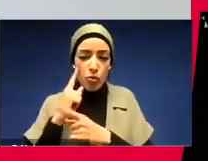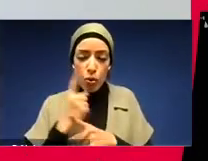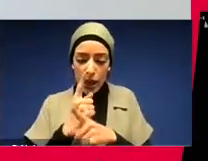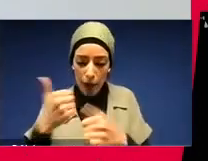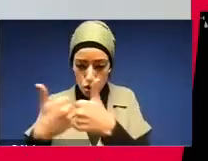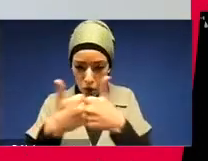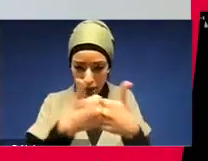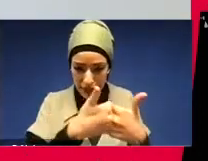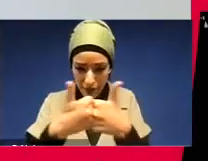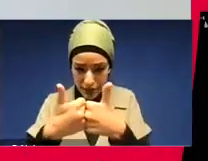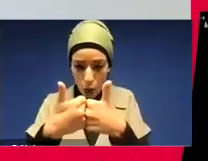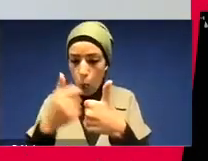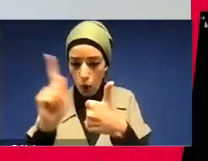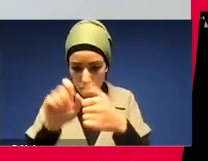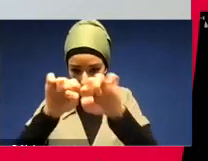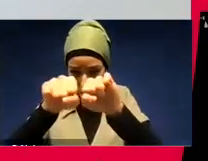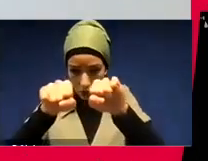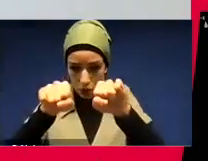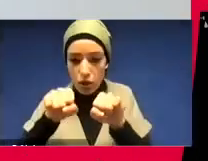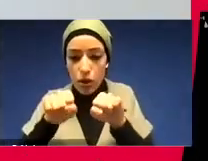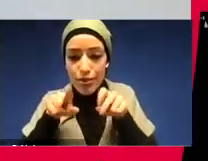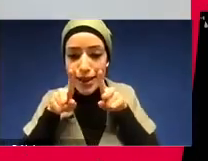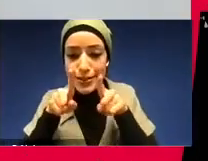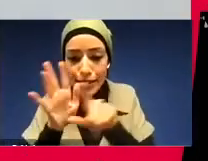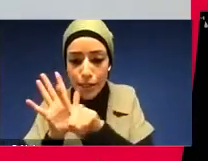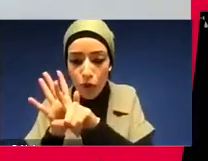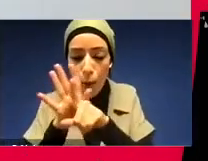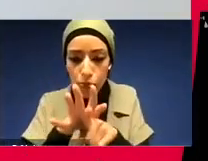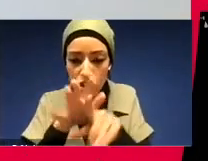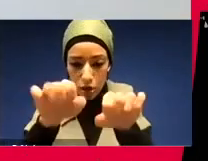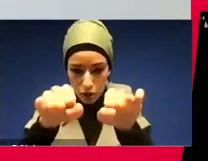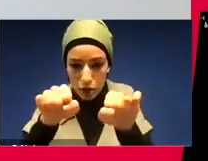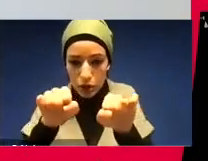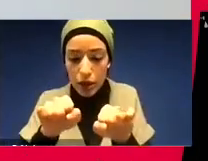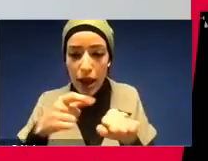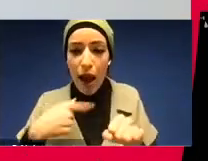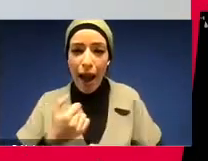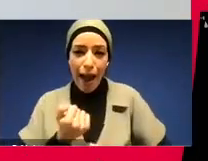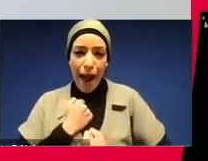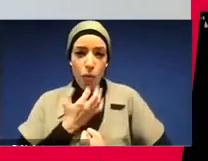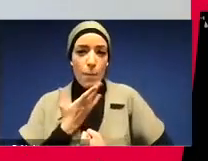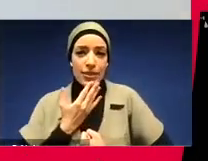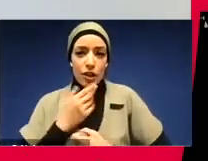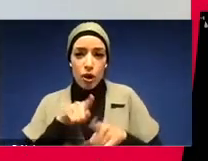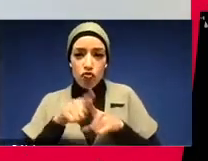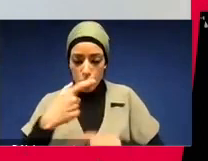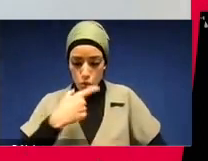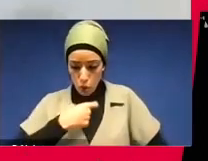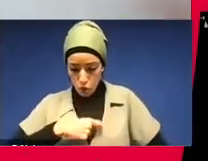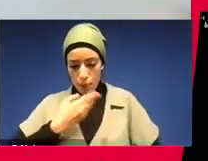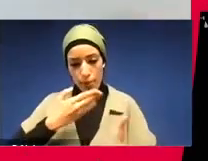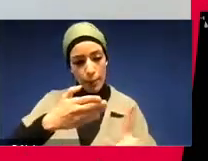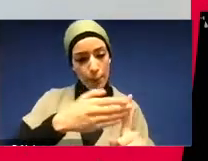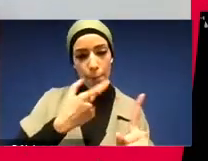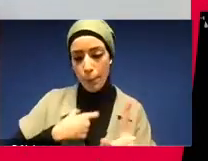more. And I think we faltered into a mistake of trying to humanize each other, to ourselves, to each other, and to